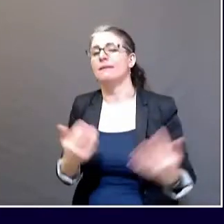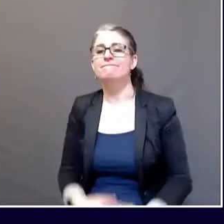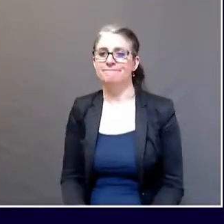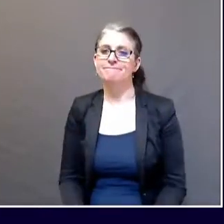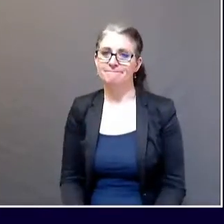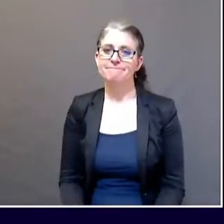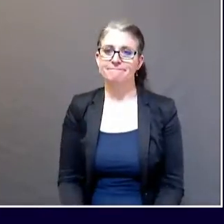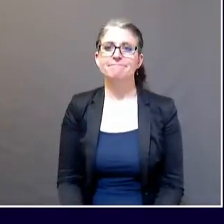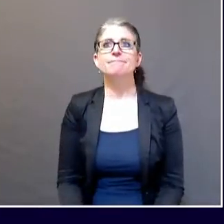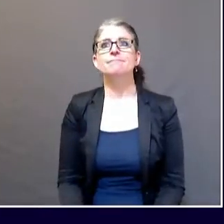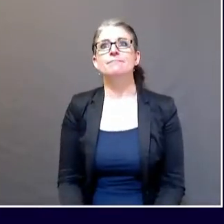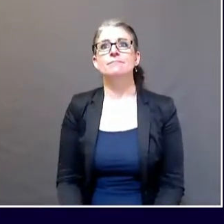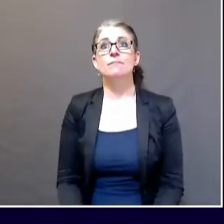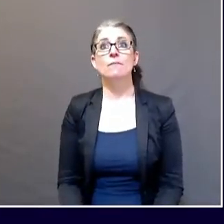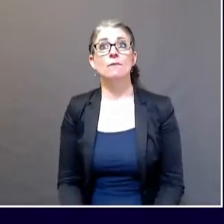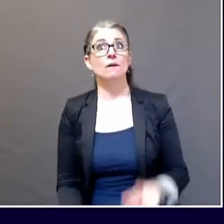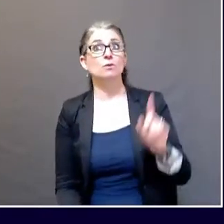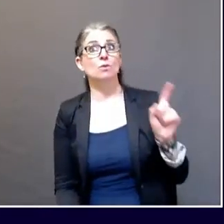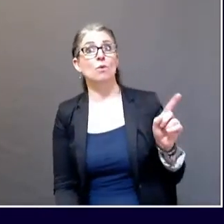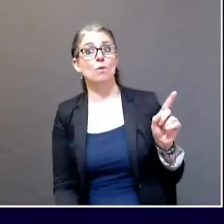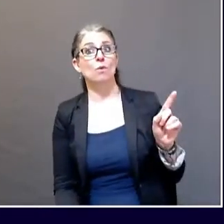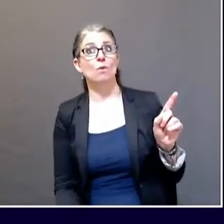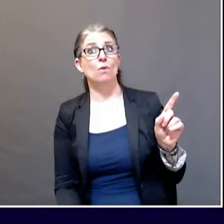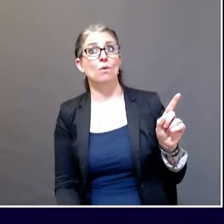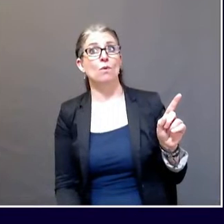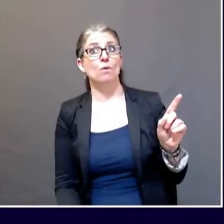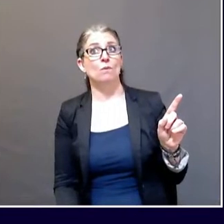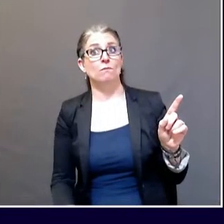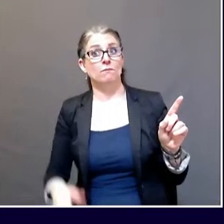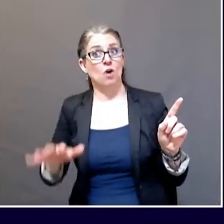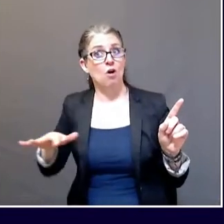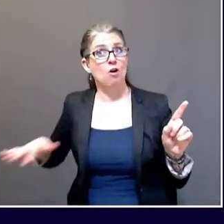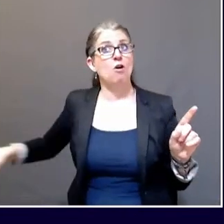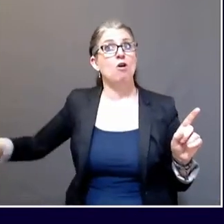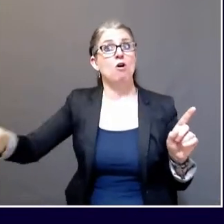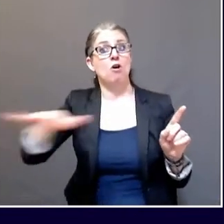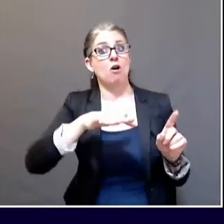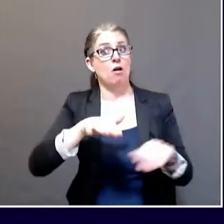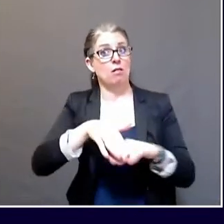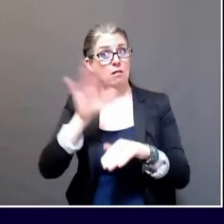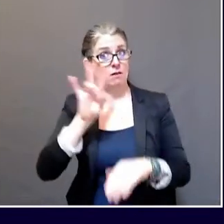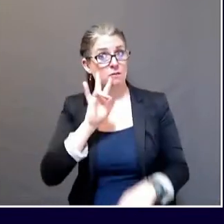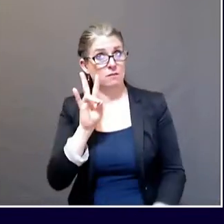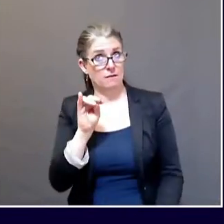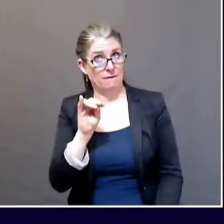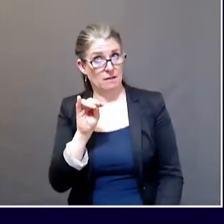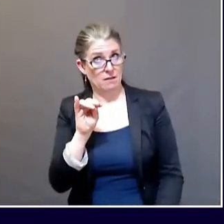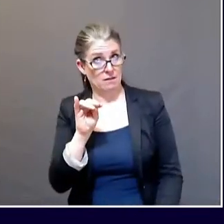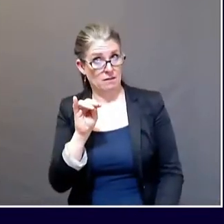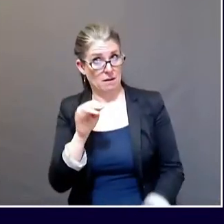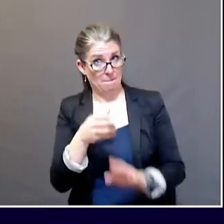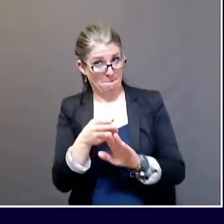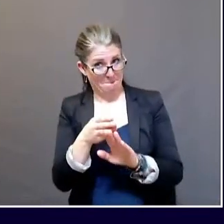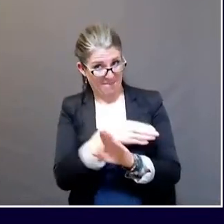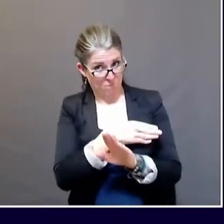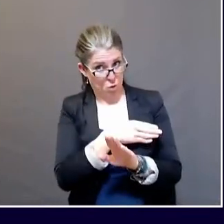phase of 1B? Again, we're going to start with 70 and older, then we'll move down to age 65, and then we'll work on those